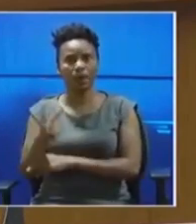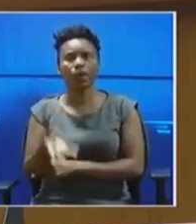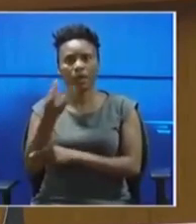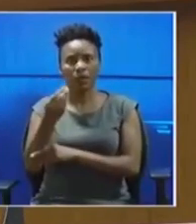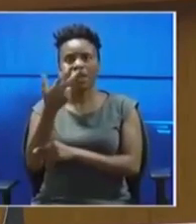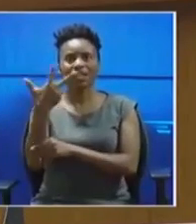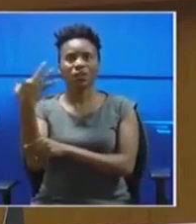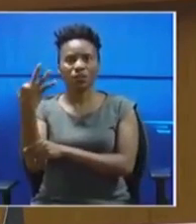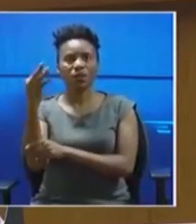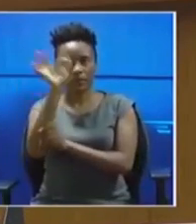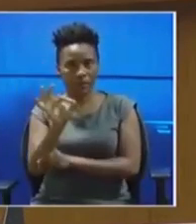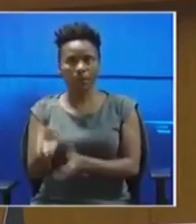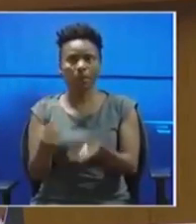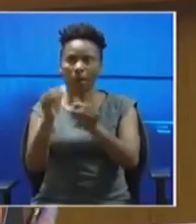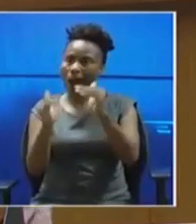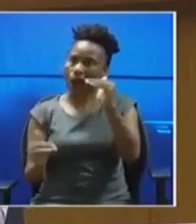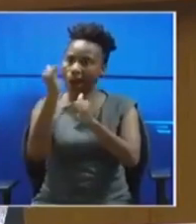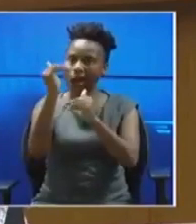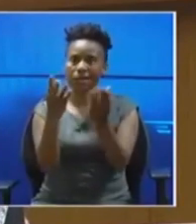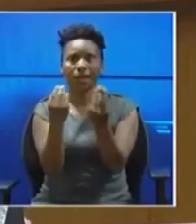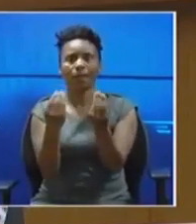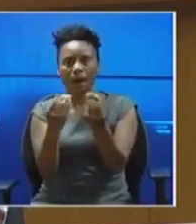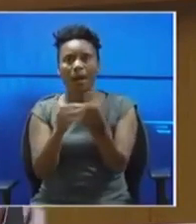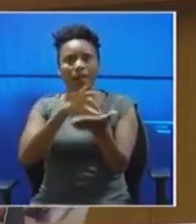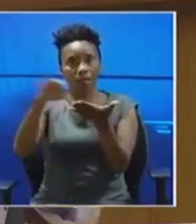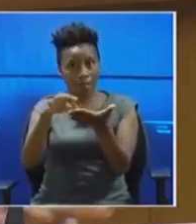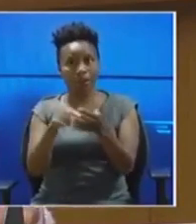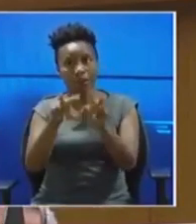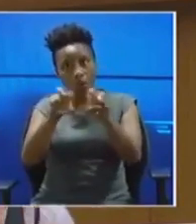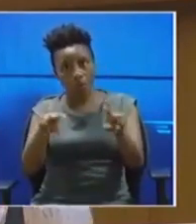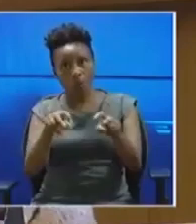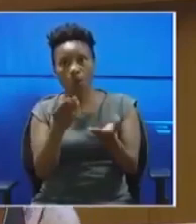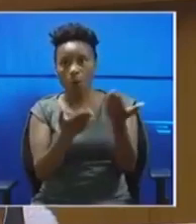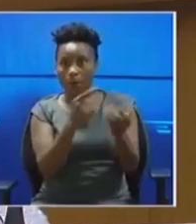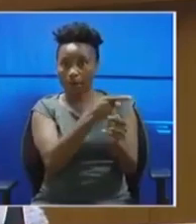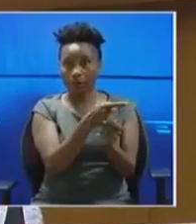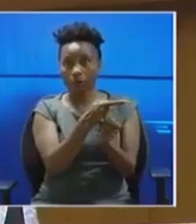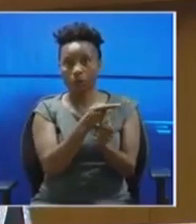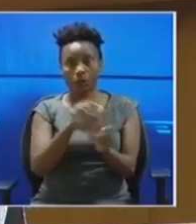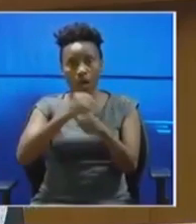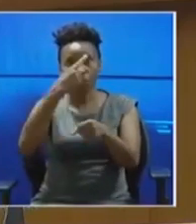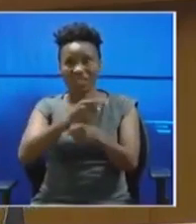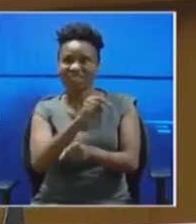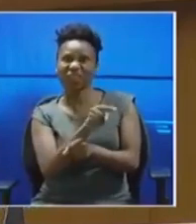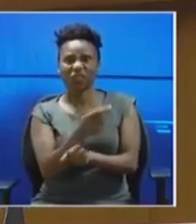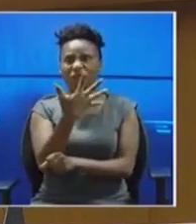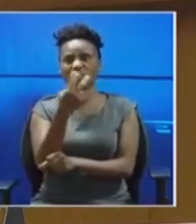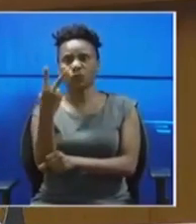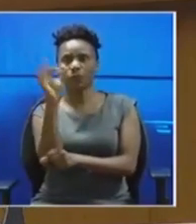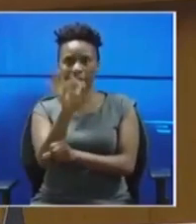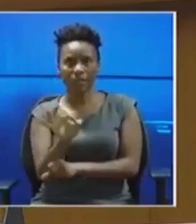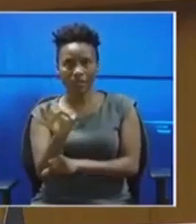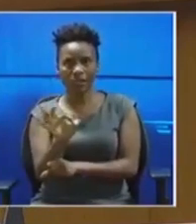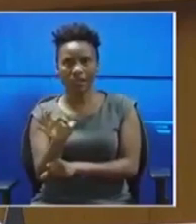highest number of clean audits, compared to the next province, Gauteng, a measly 52%. This is compared